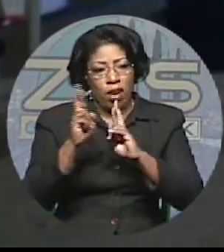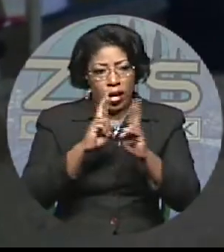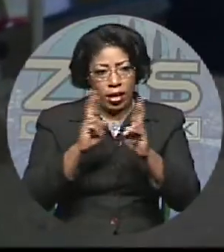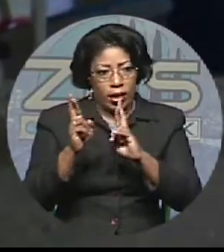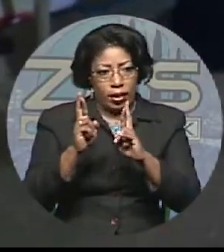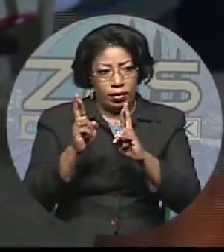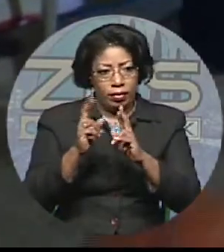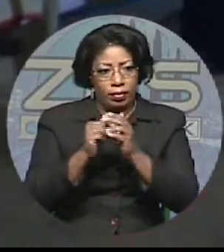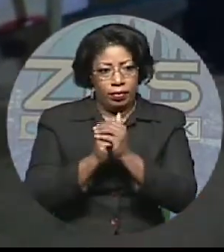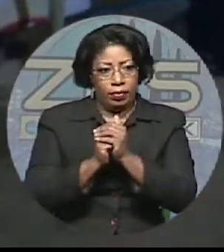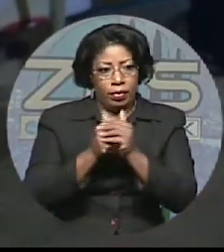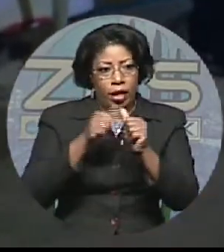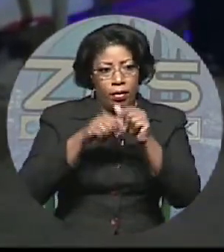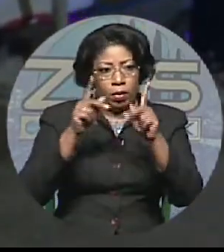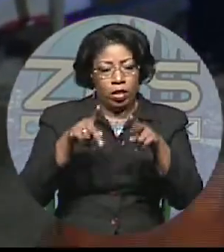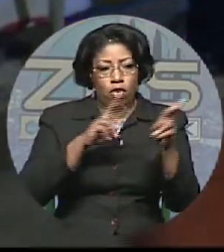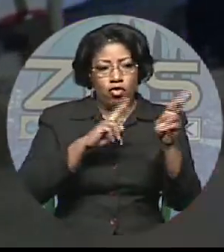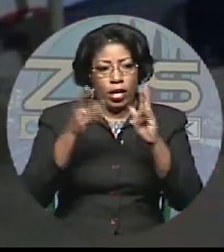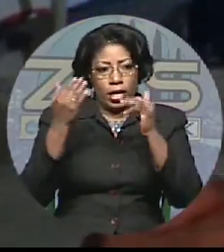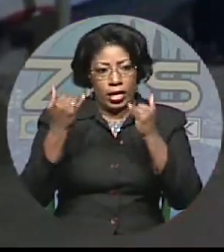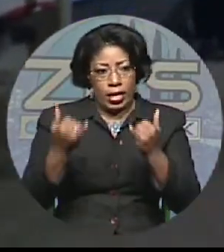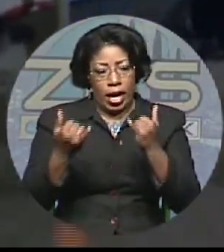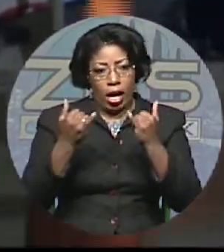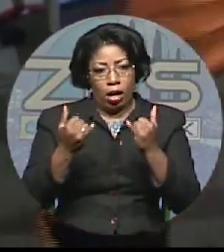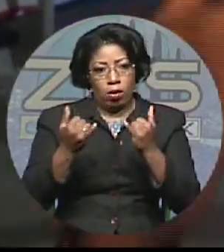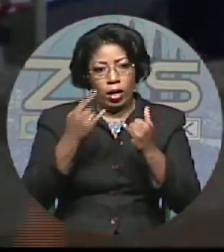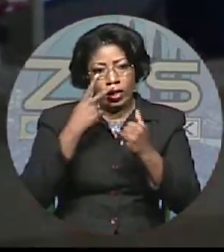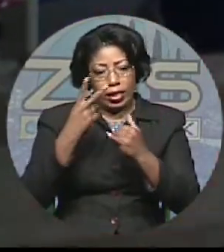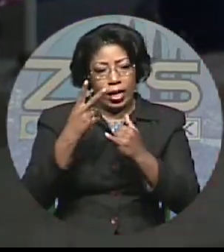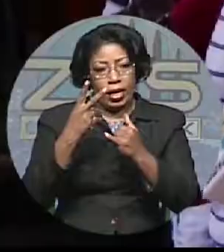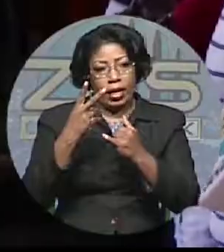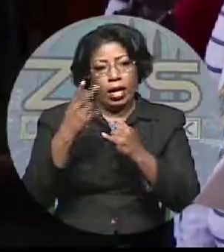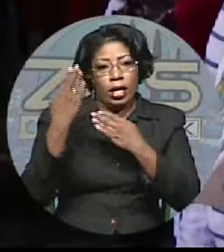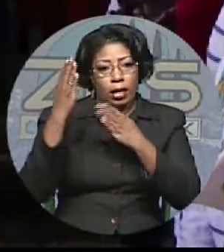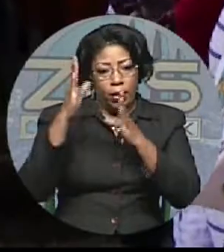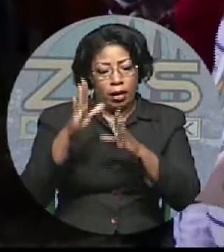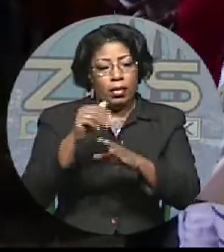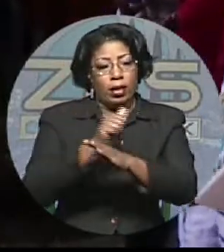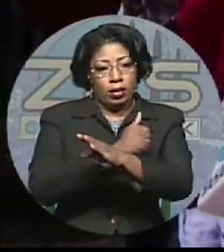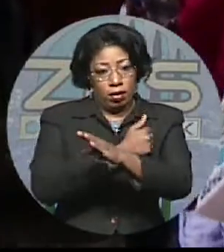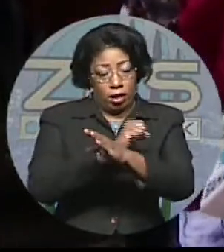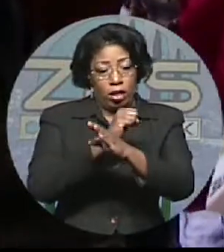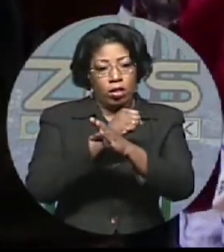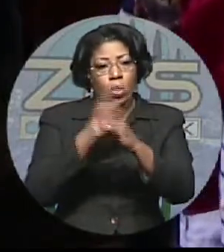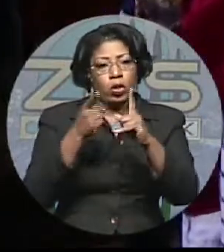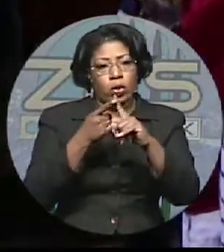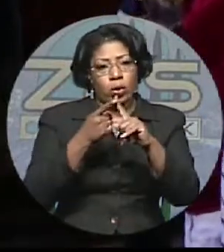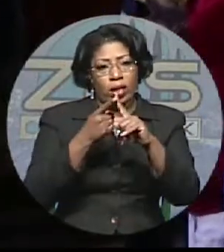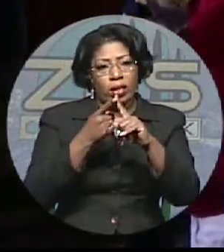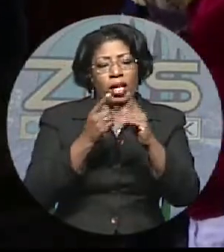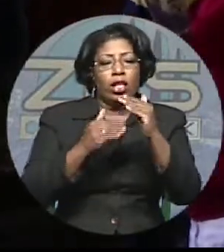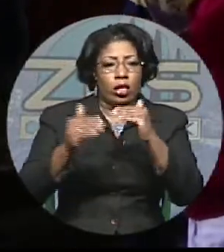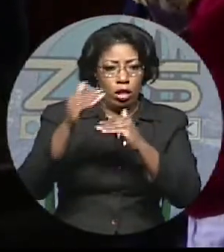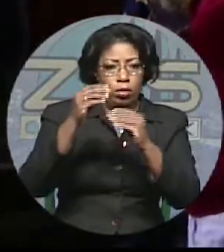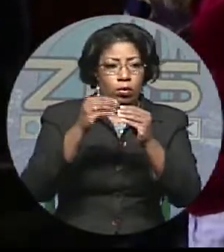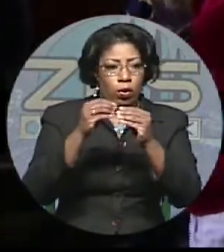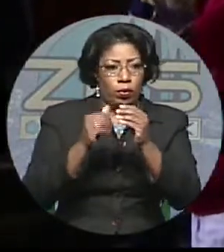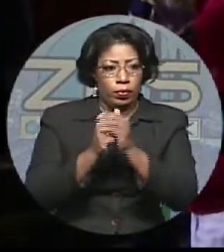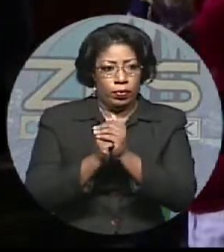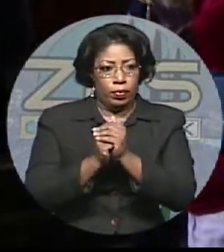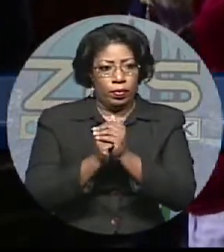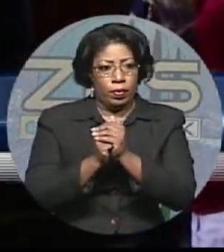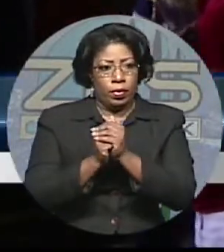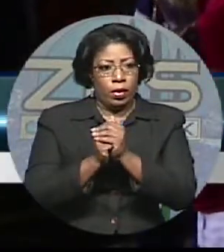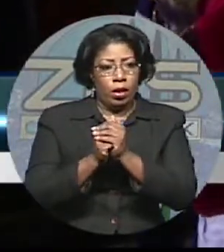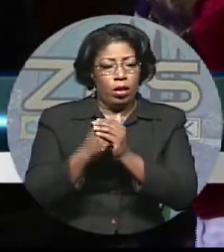that's no more. Everybody's ready now to see that the Bahamian artists go to the next level. We listen to everybody else's music, like the carnival and the reggae, and now we're